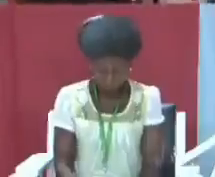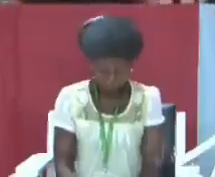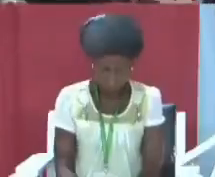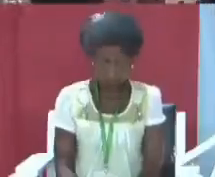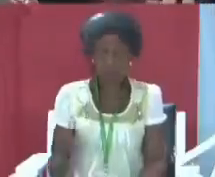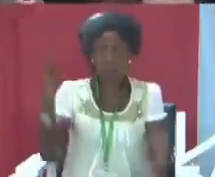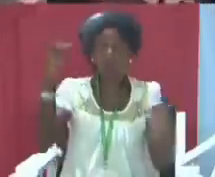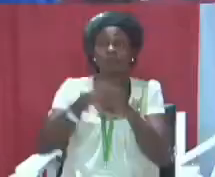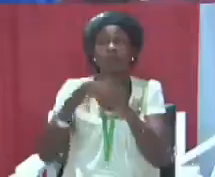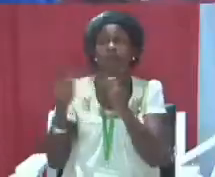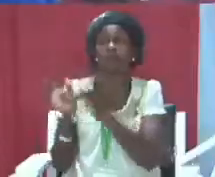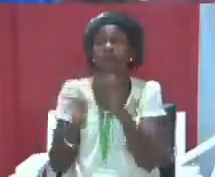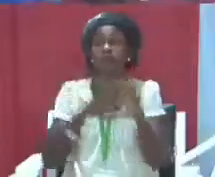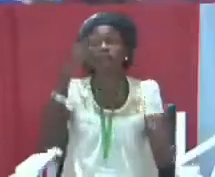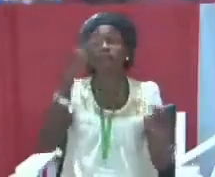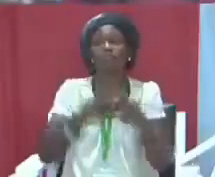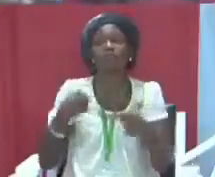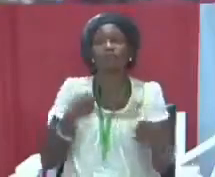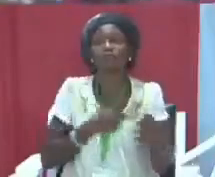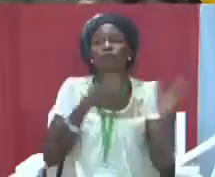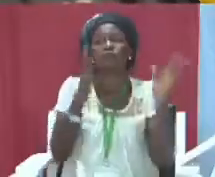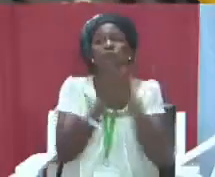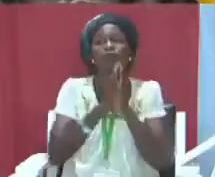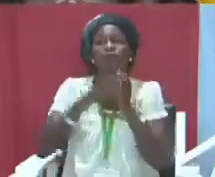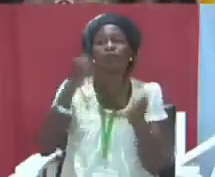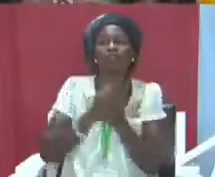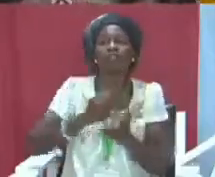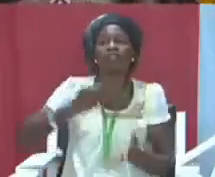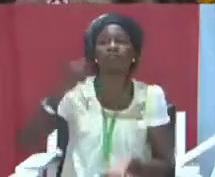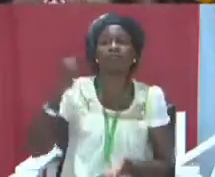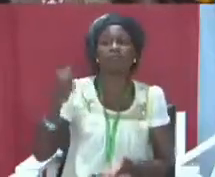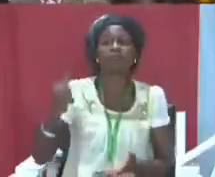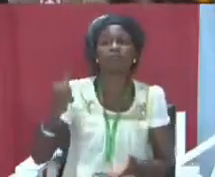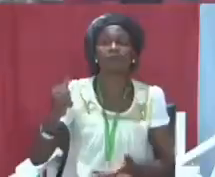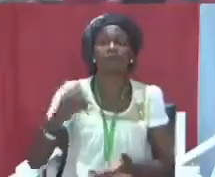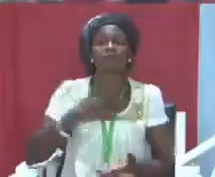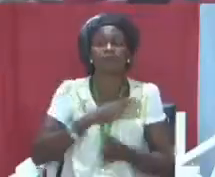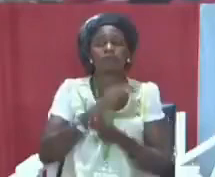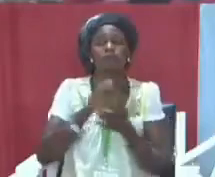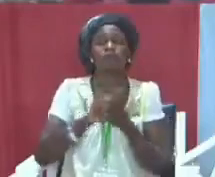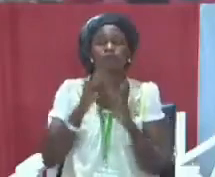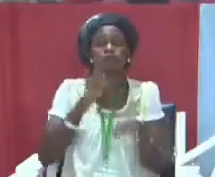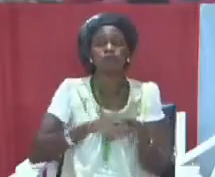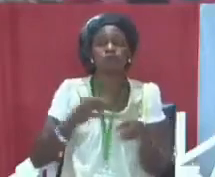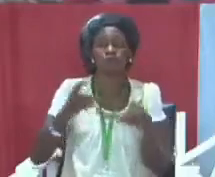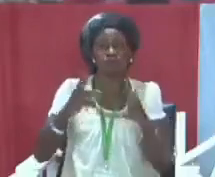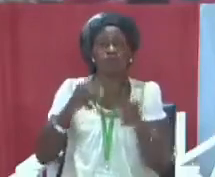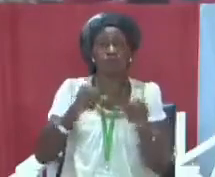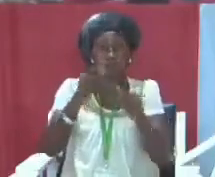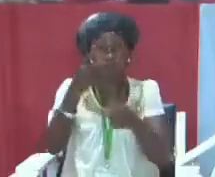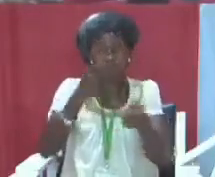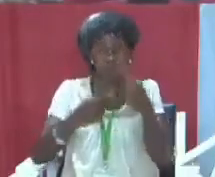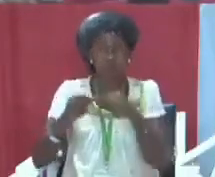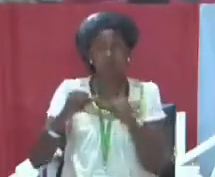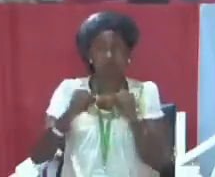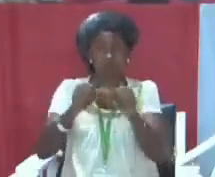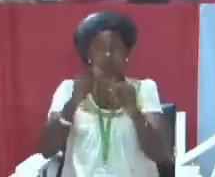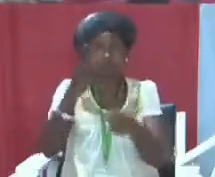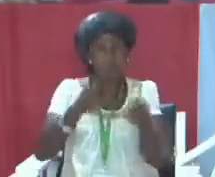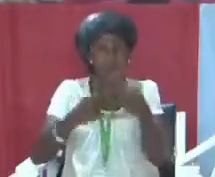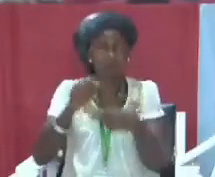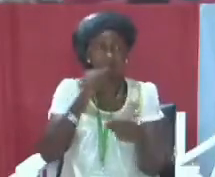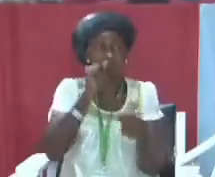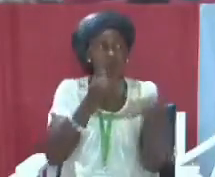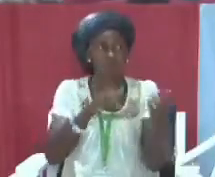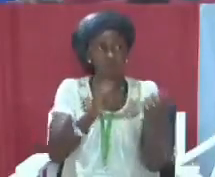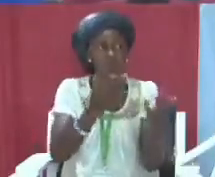In Jesus' name we pray. Please, those of you on the way, keep coming. Keep coming. I'm still